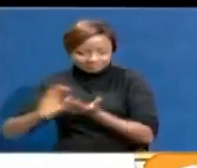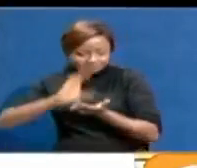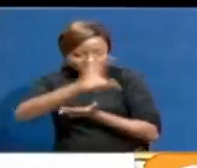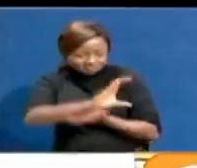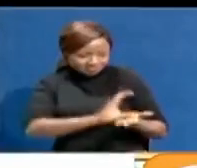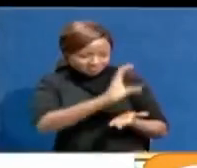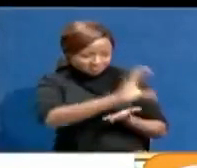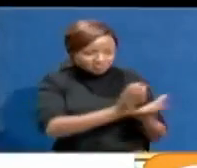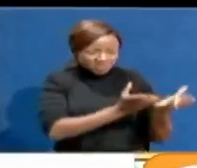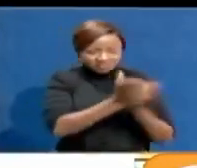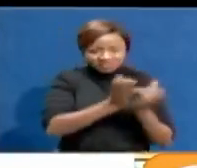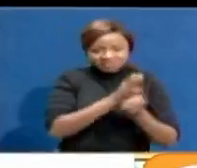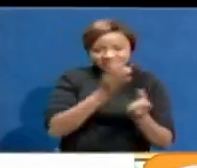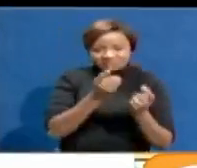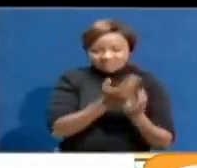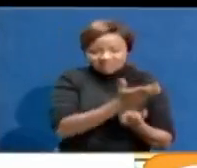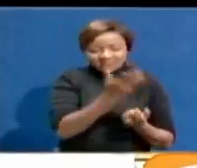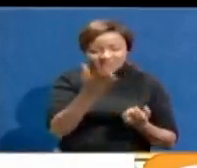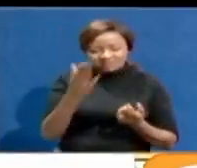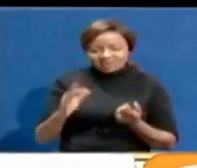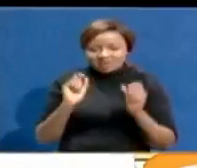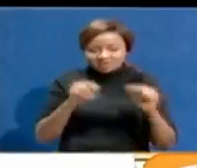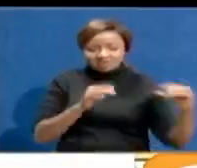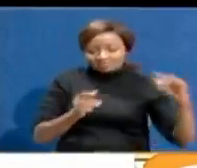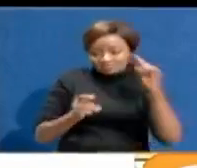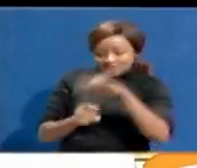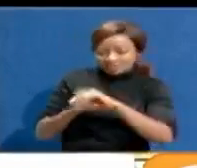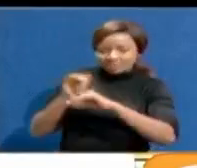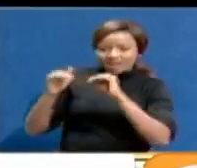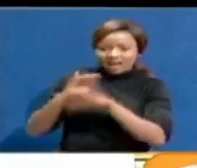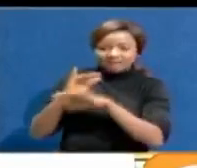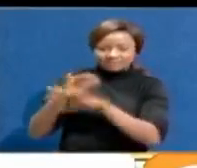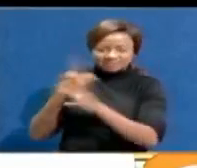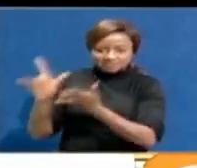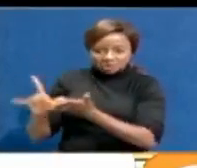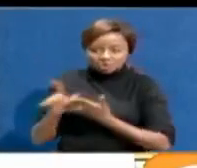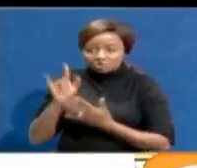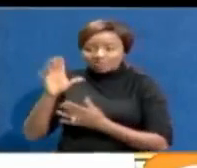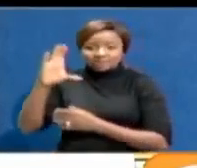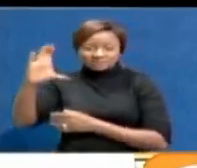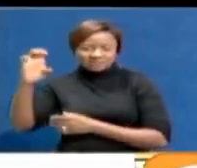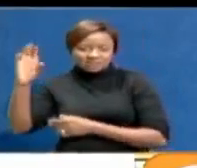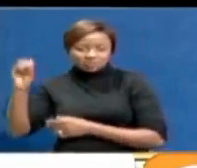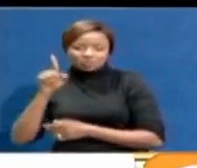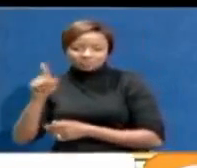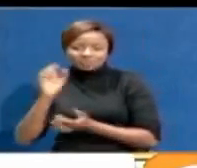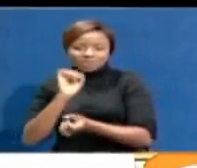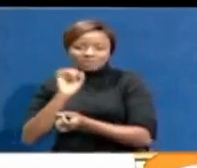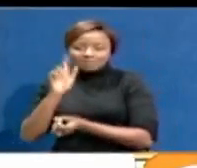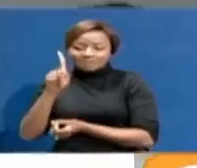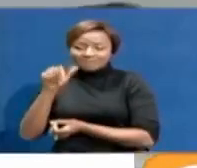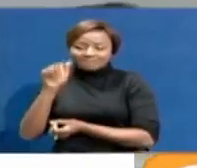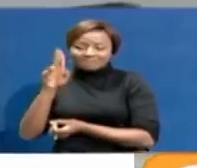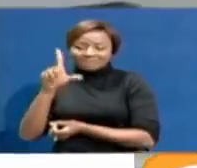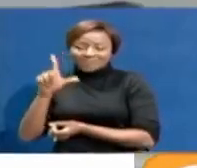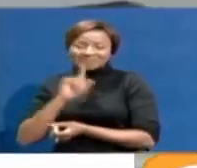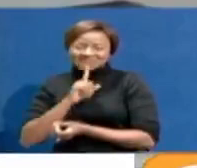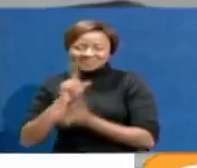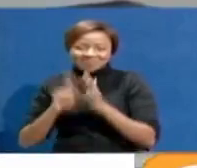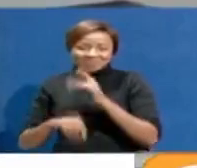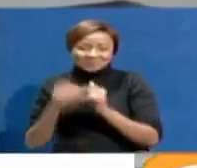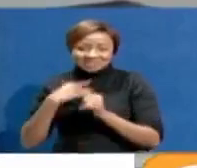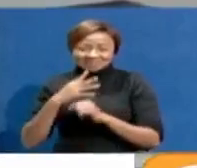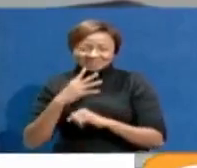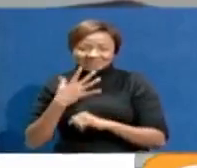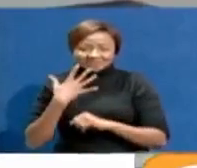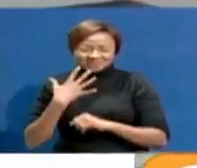country to cope with the post-COVID-19 recovery. CEO Apollo Jorge says this will include a 500 million shilling facility that it